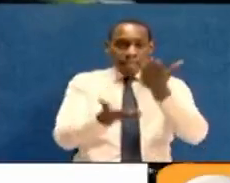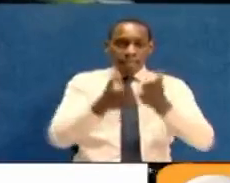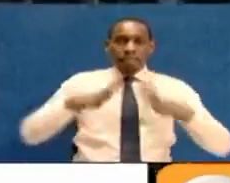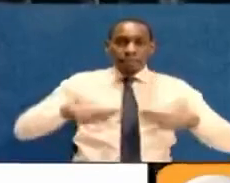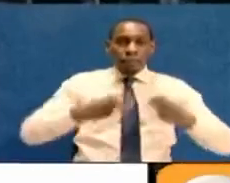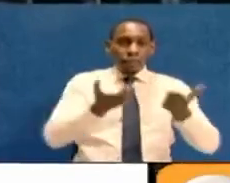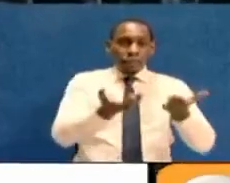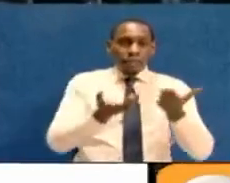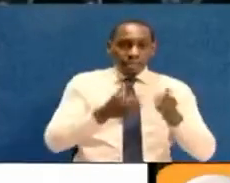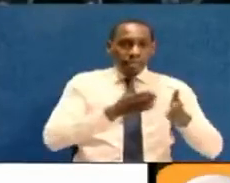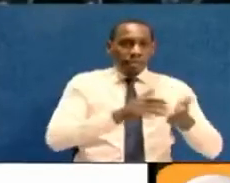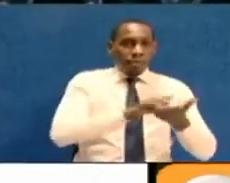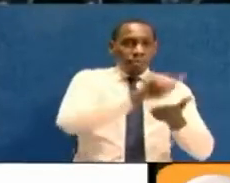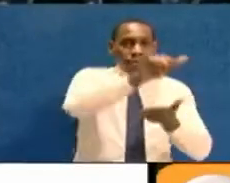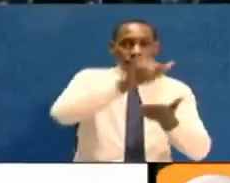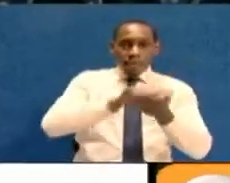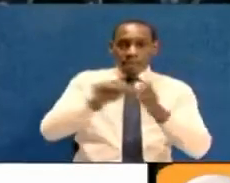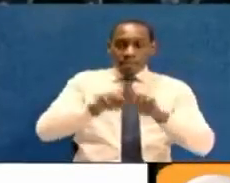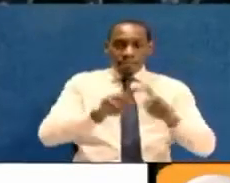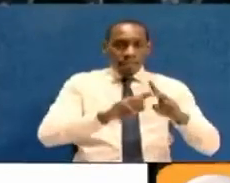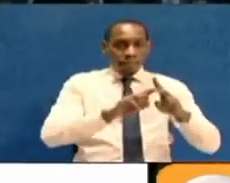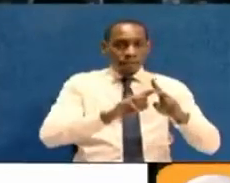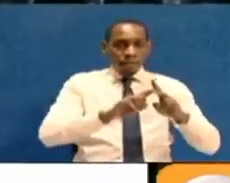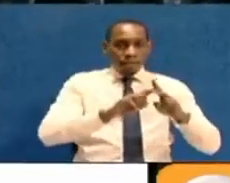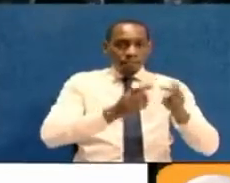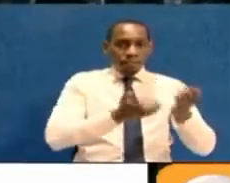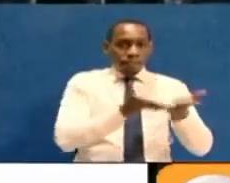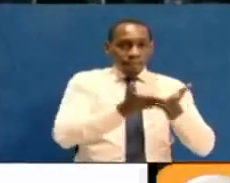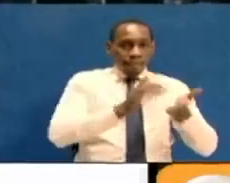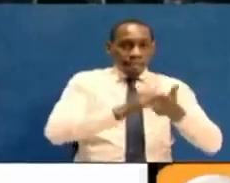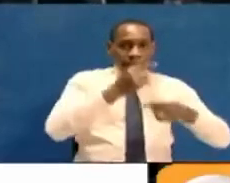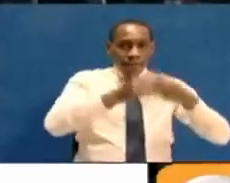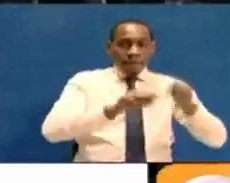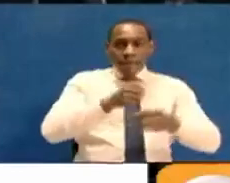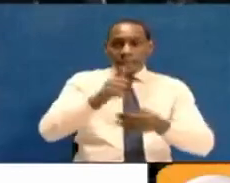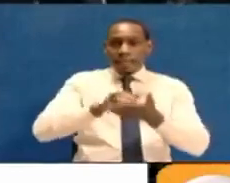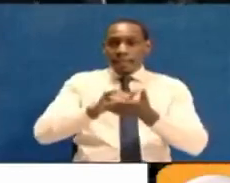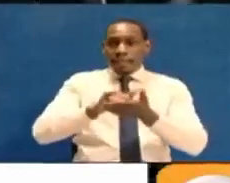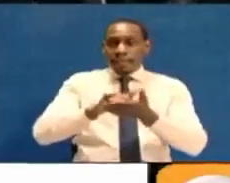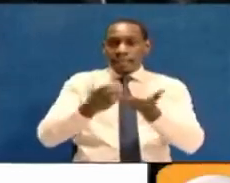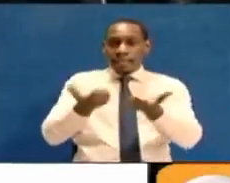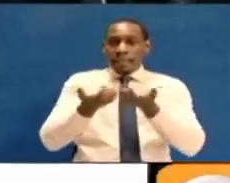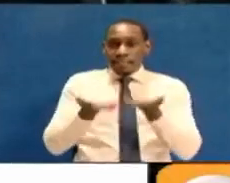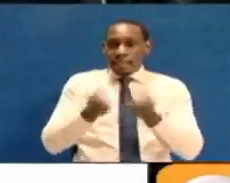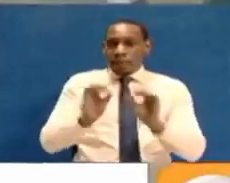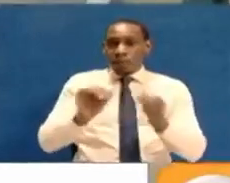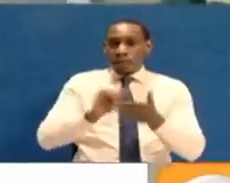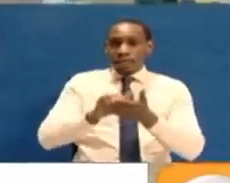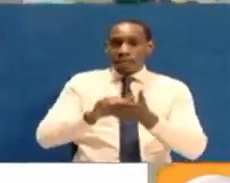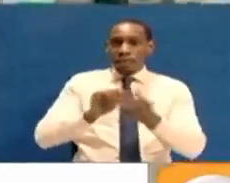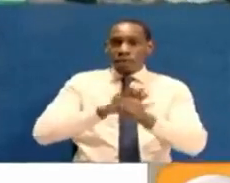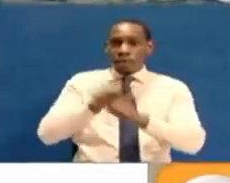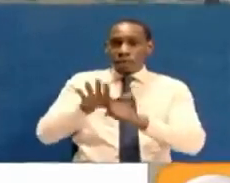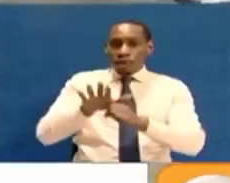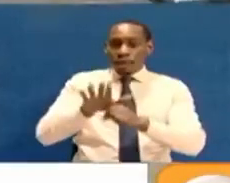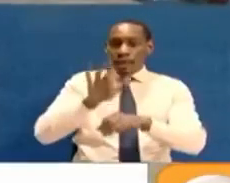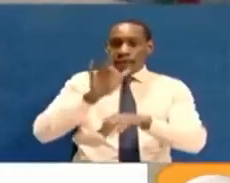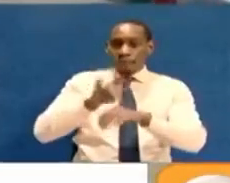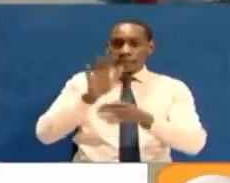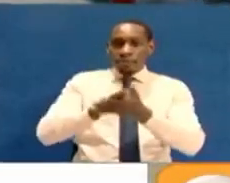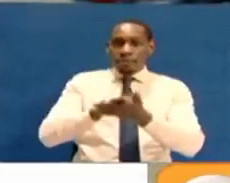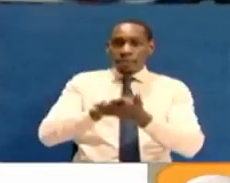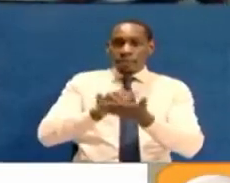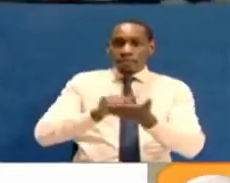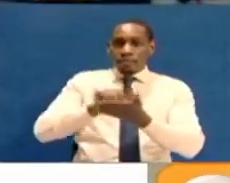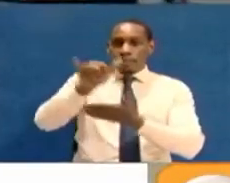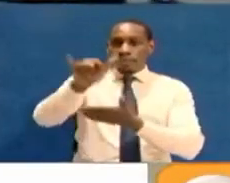passenger demand on its routes, servicing the viable ones and suspending the ones that do not have demand temporarily as the pandemic renders air travel